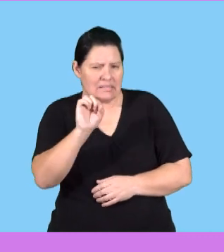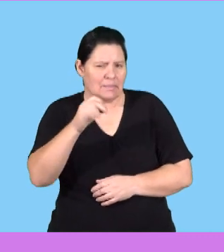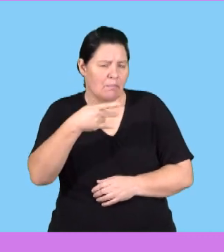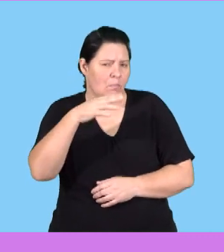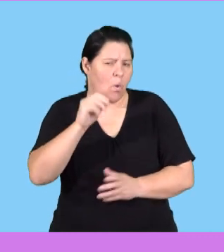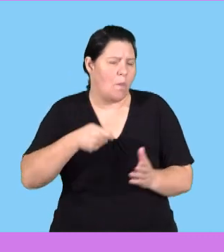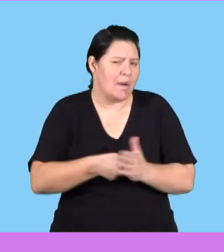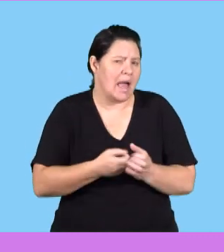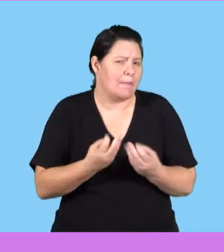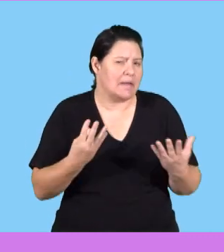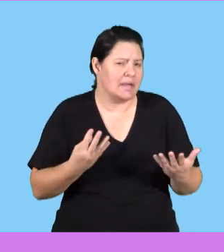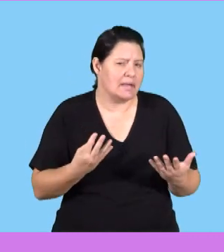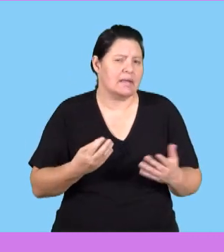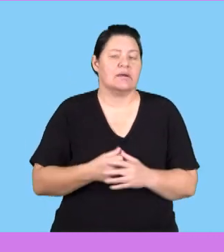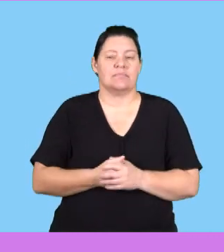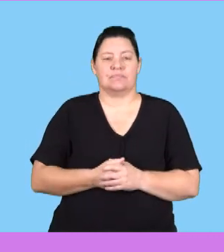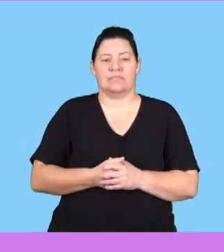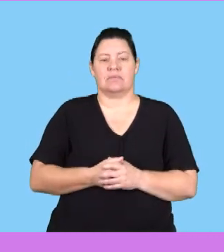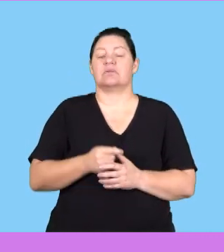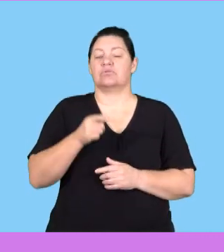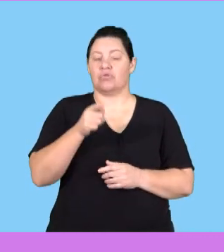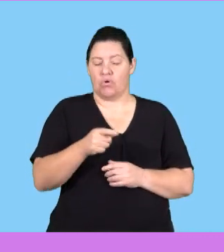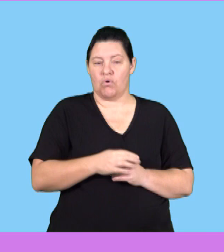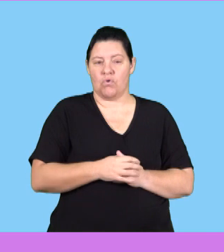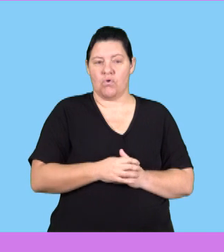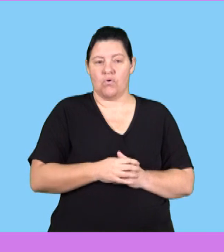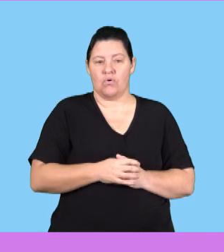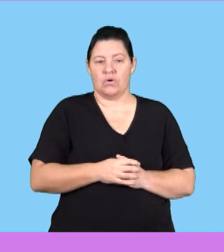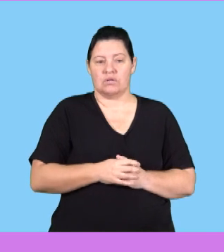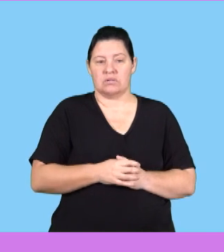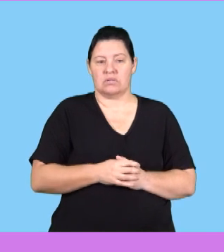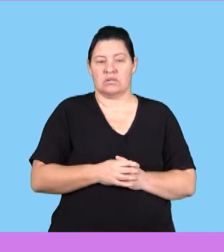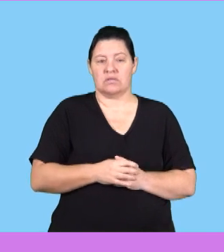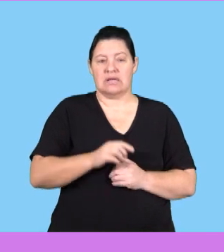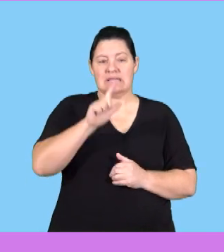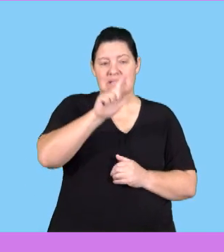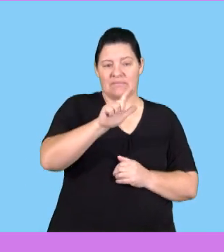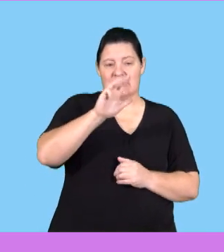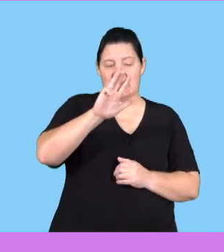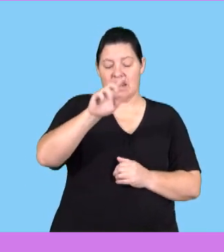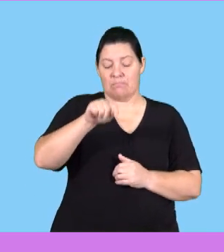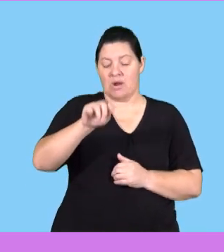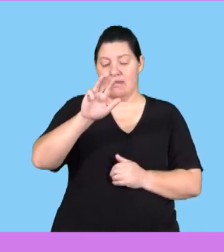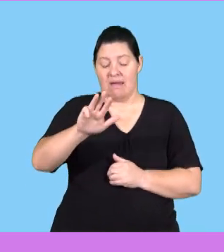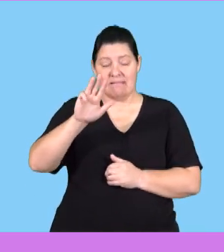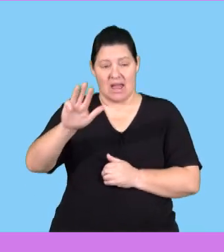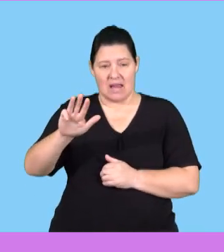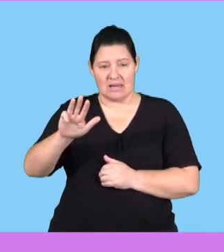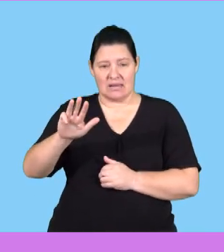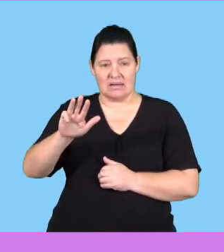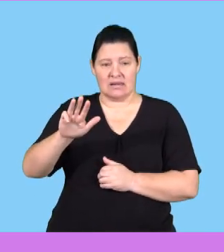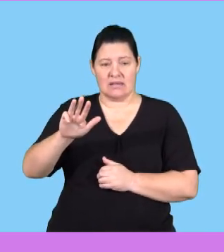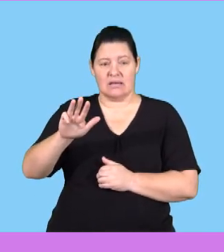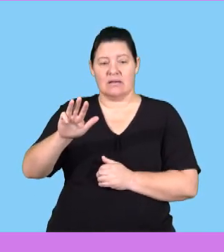know how much will he pay for 3 kilograms, therefore we will take the weight, which is 79.99 per